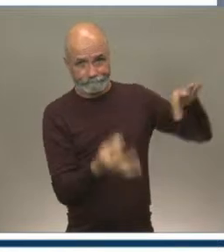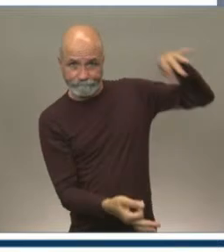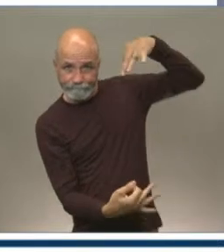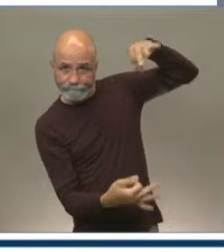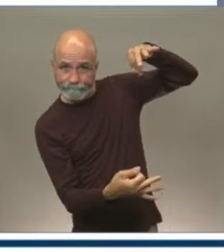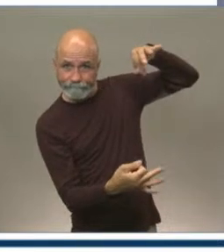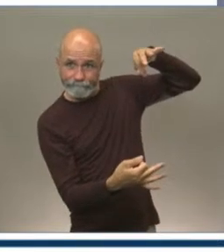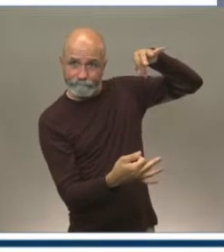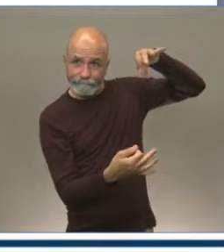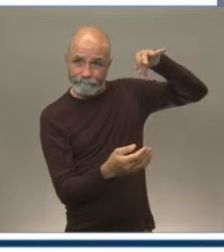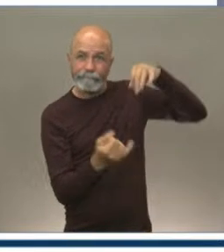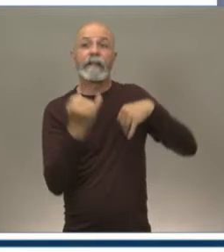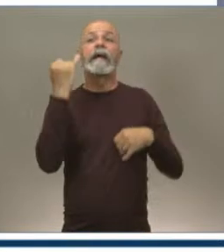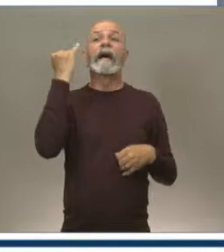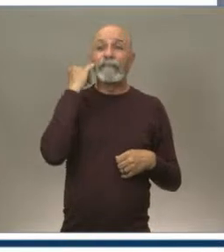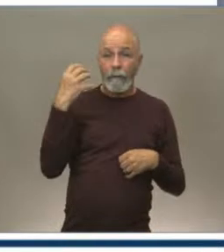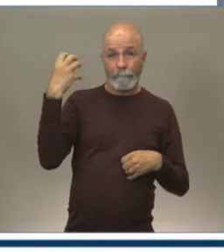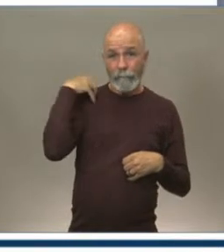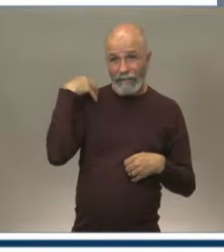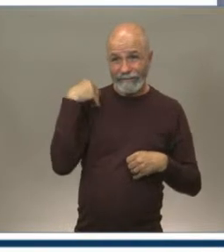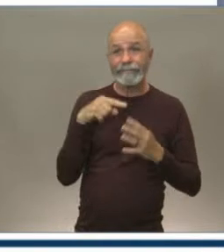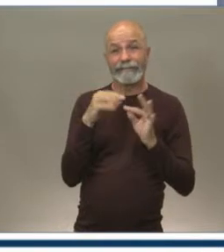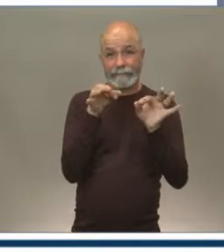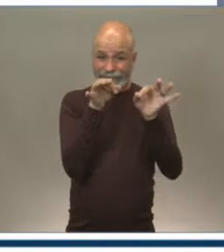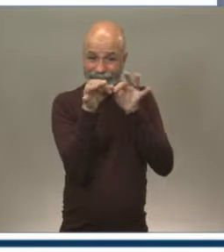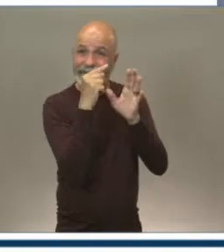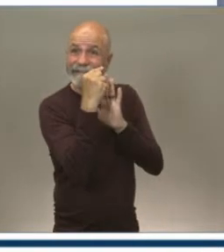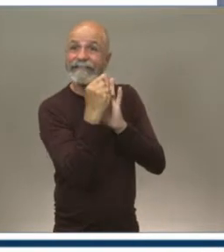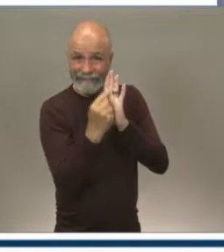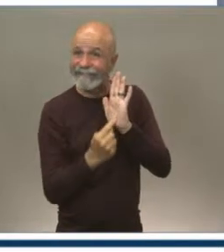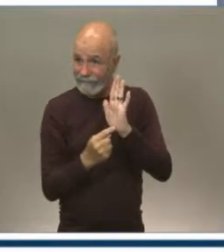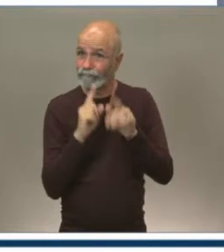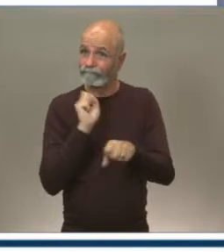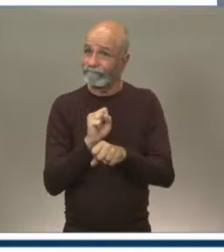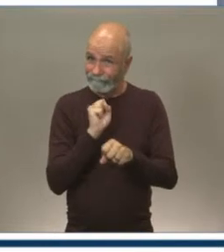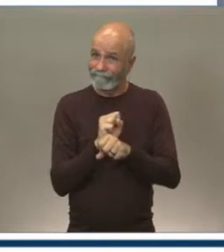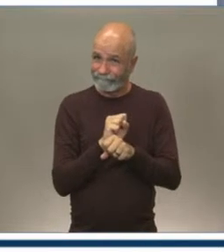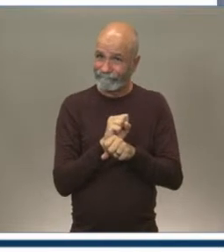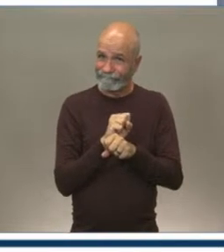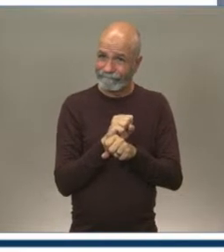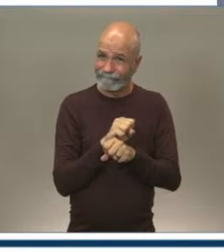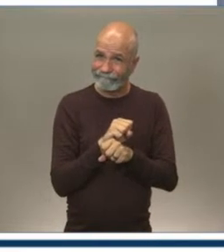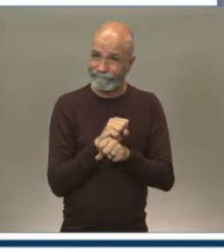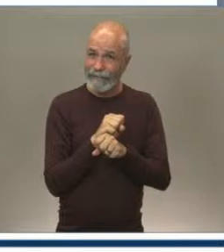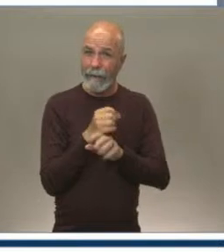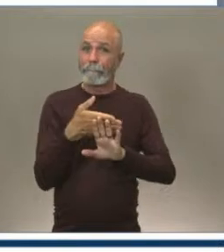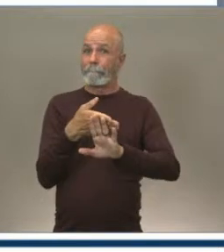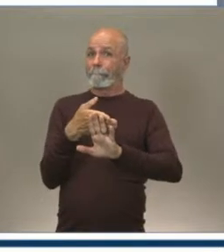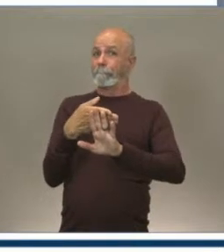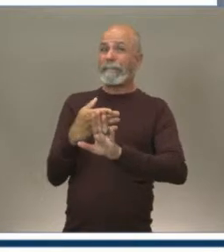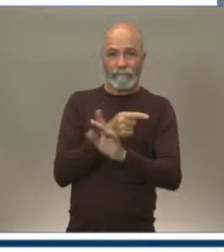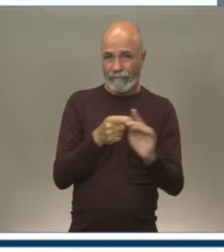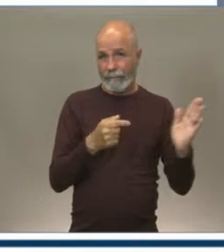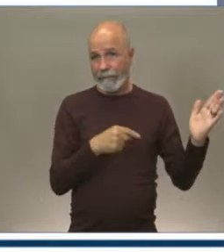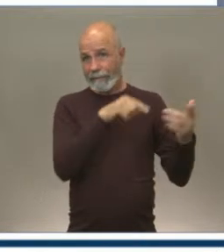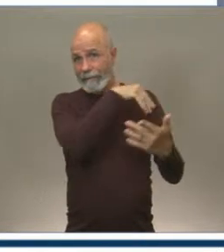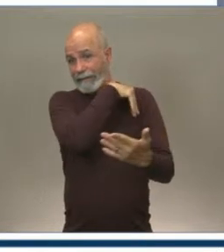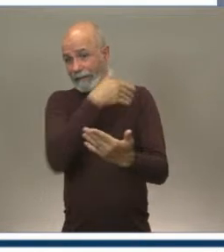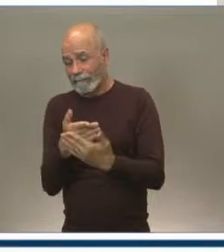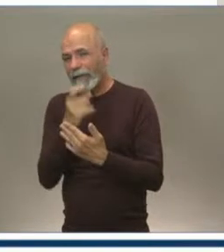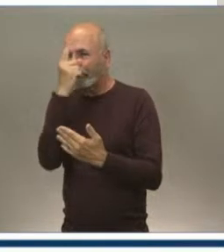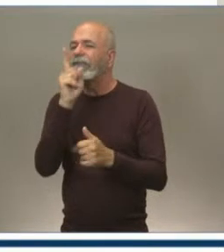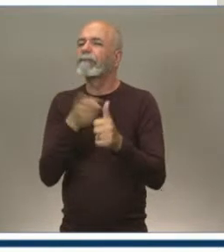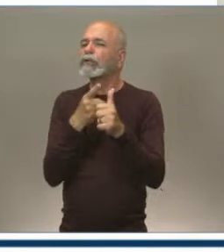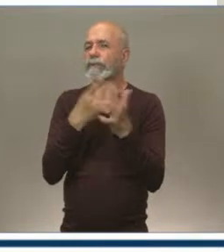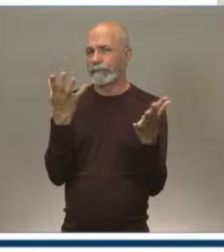employer stating their status, and they had to do the safe check-in before, so that's what we're asking for them to do. Go ahead with your follow-up,